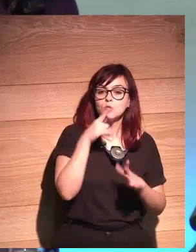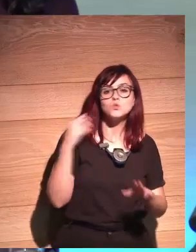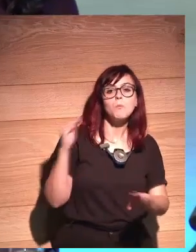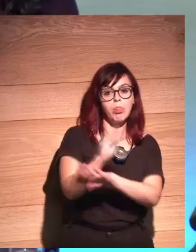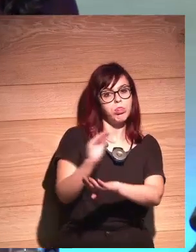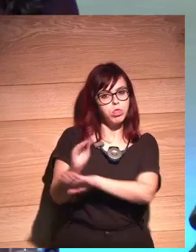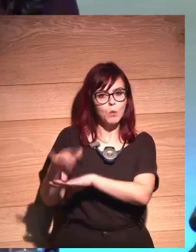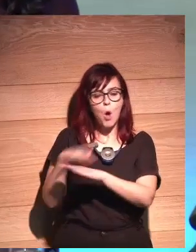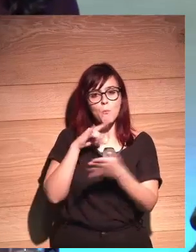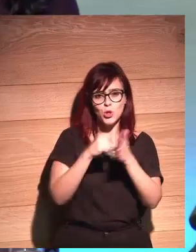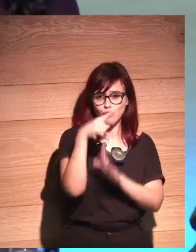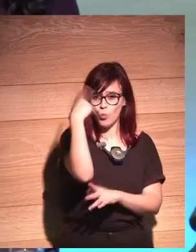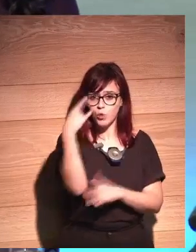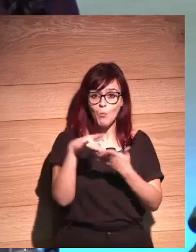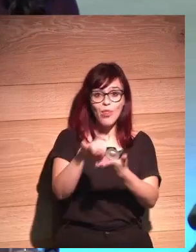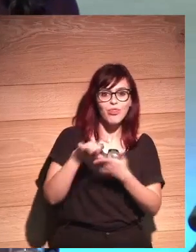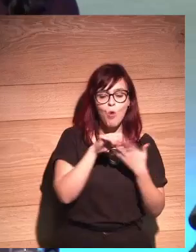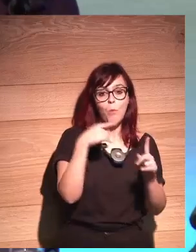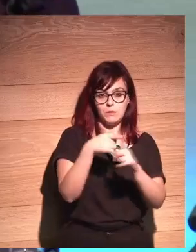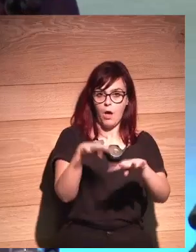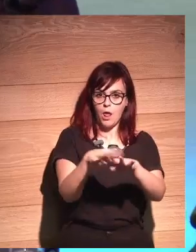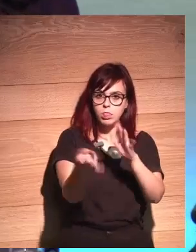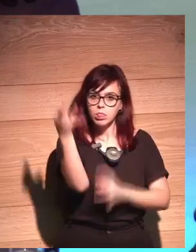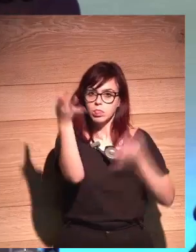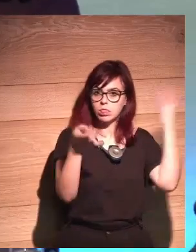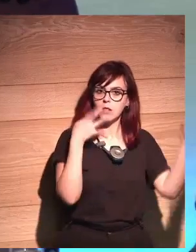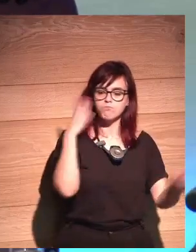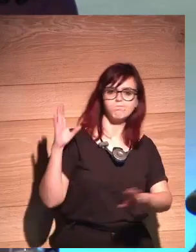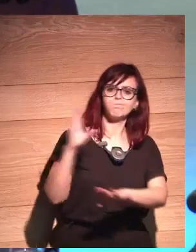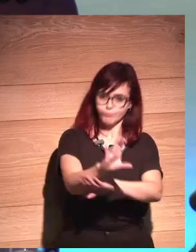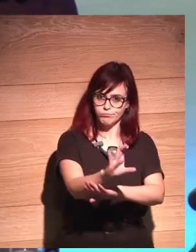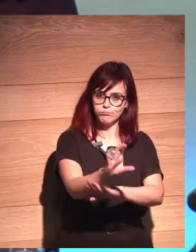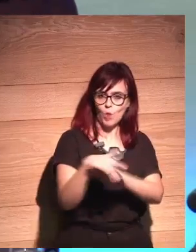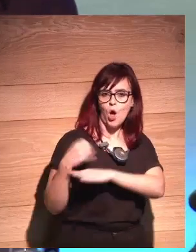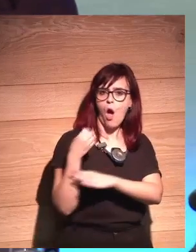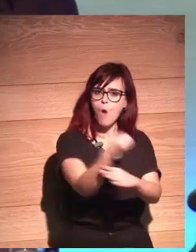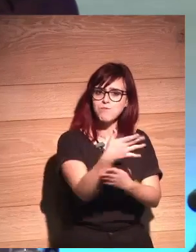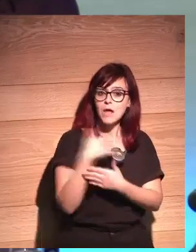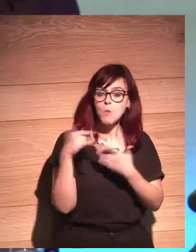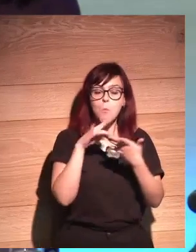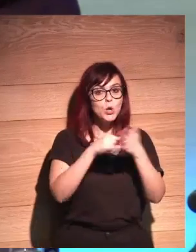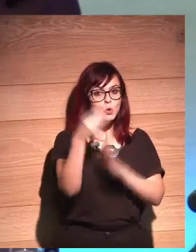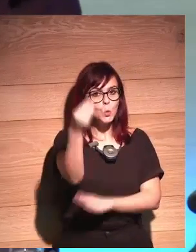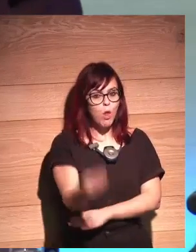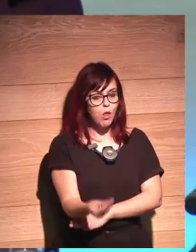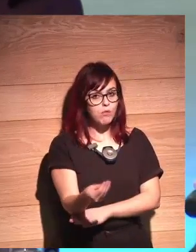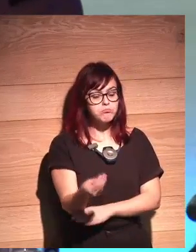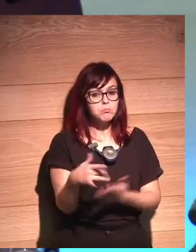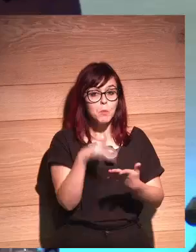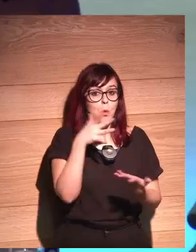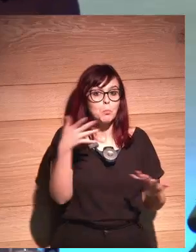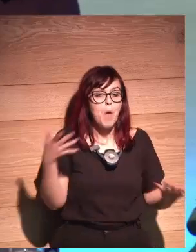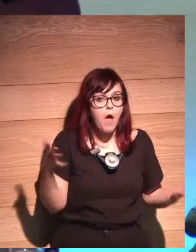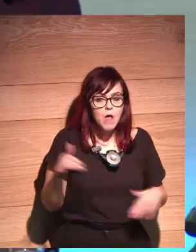are opening many subsidies for cultural projects within the creative